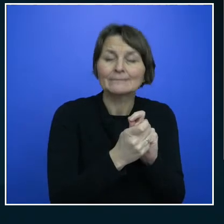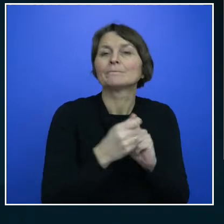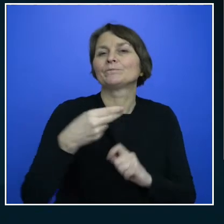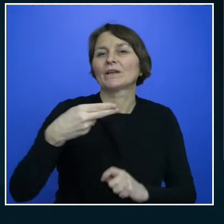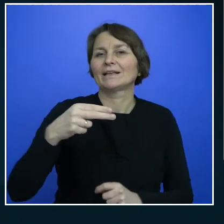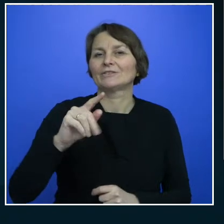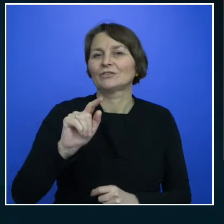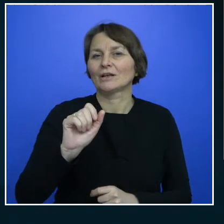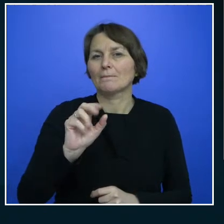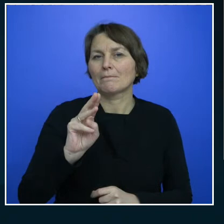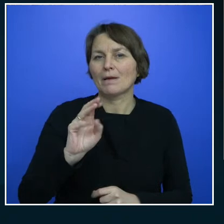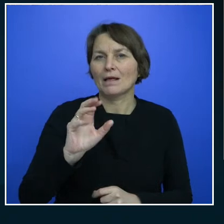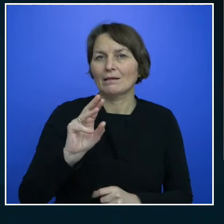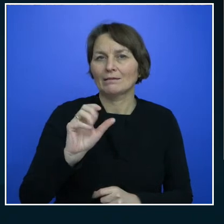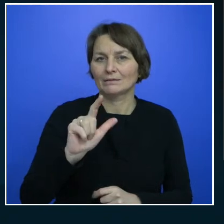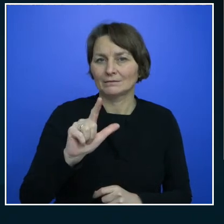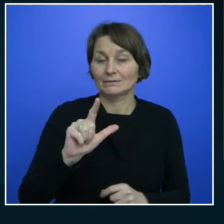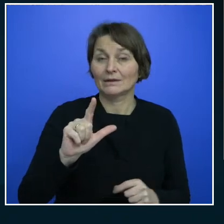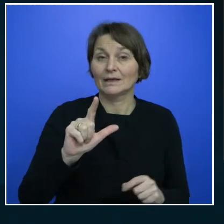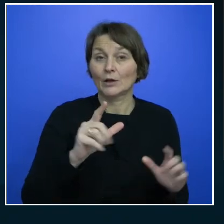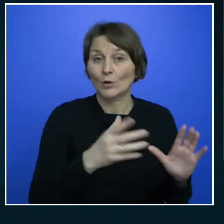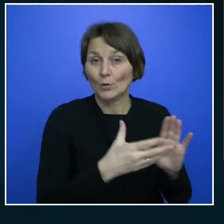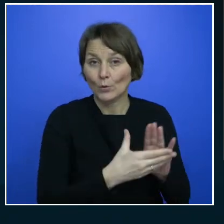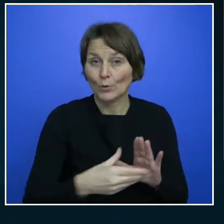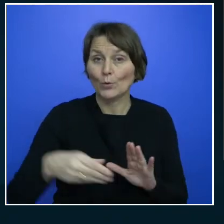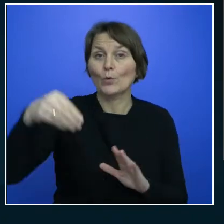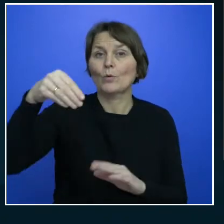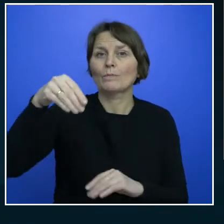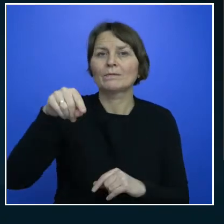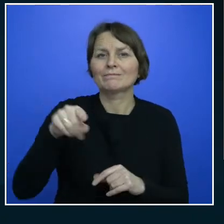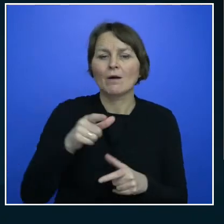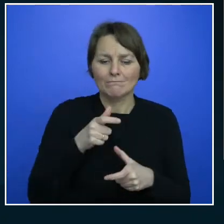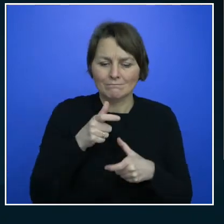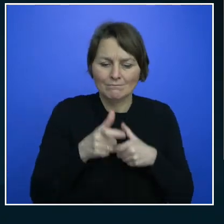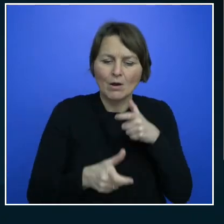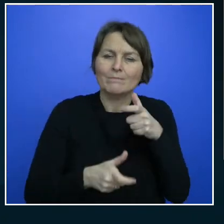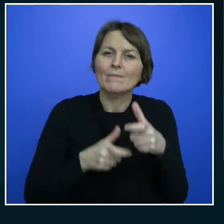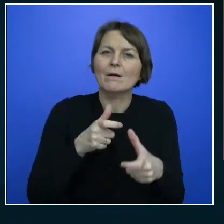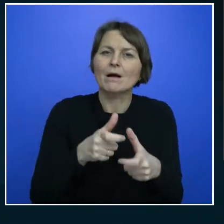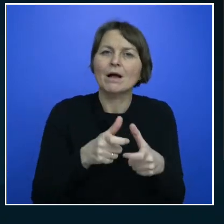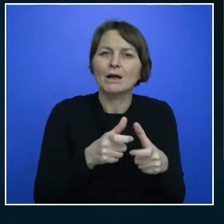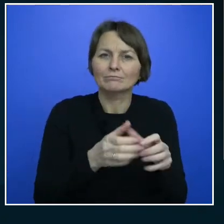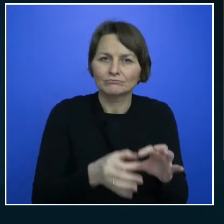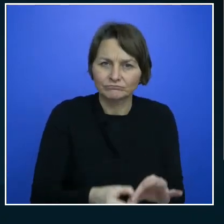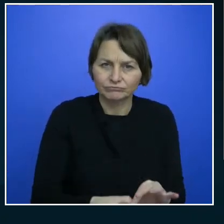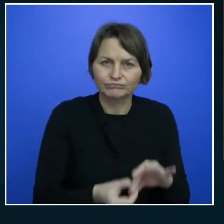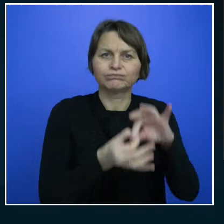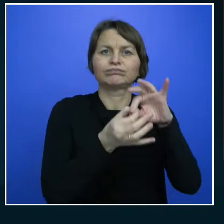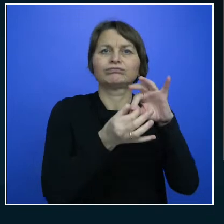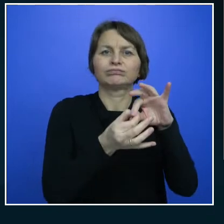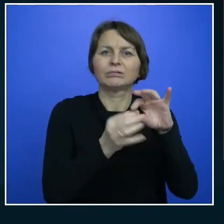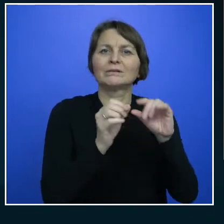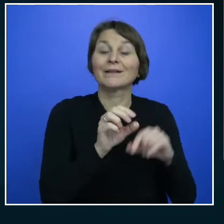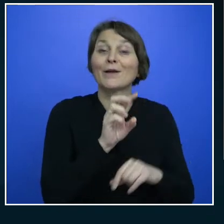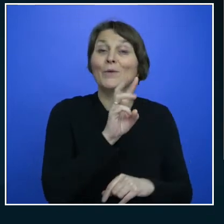that's then copied to your with pipeline to the website. So when I go now to